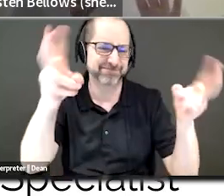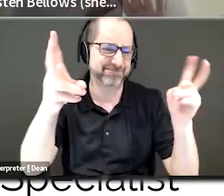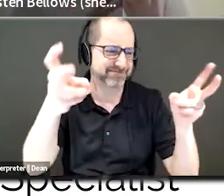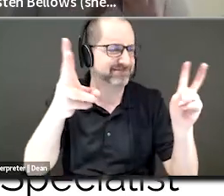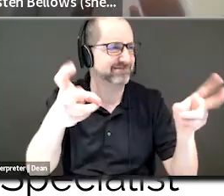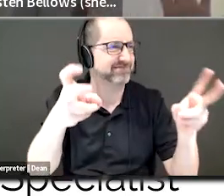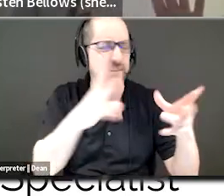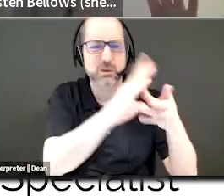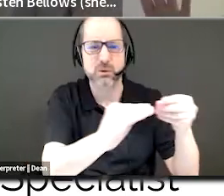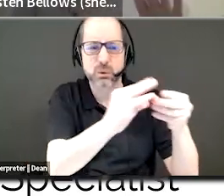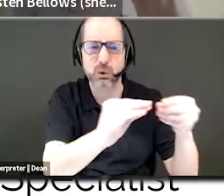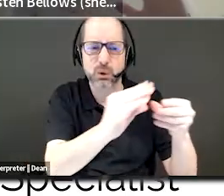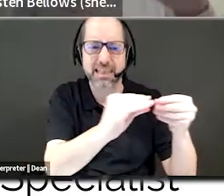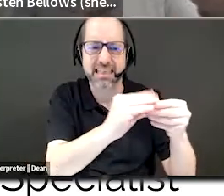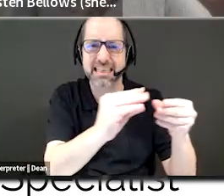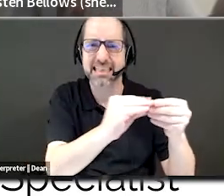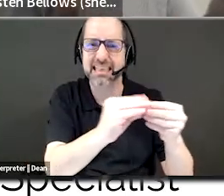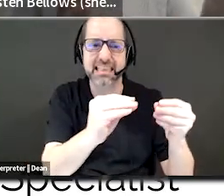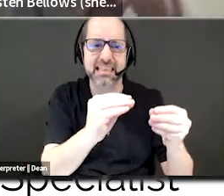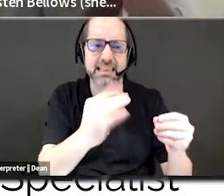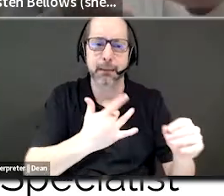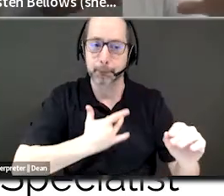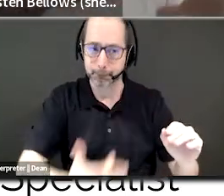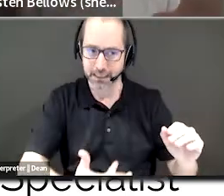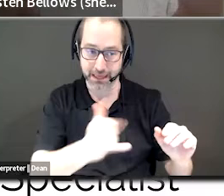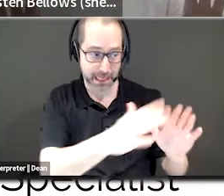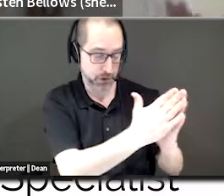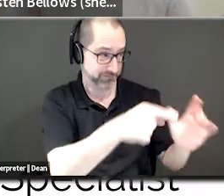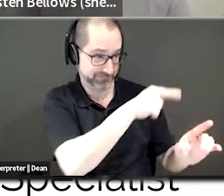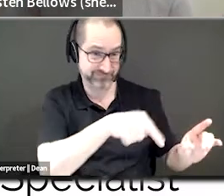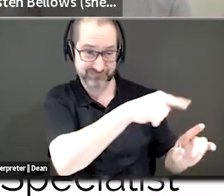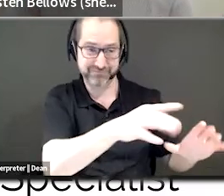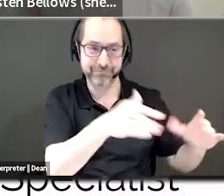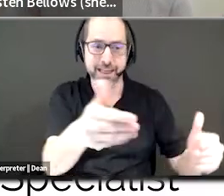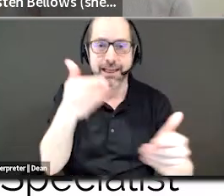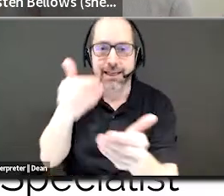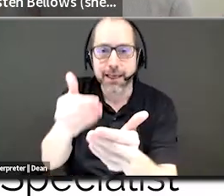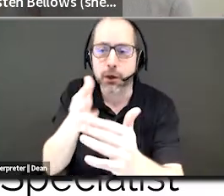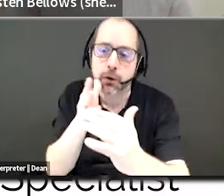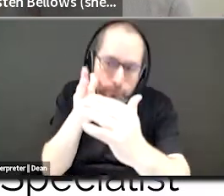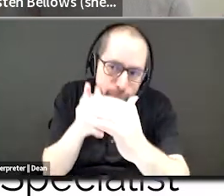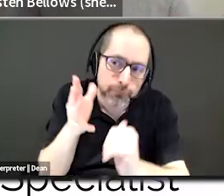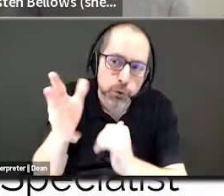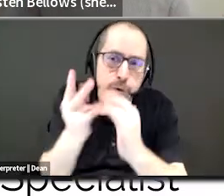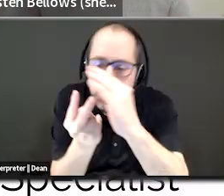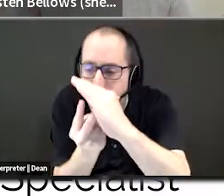set in like the near future or in some future space where